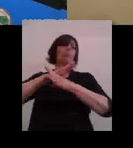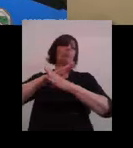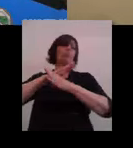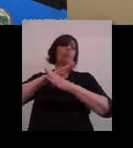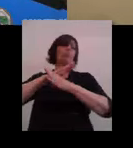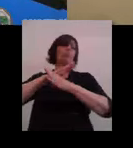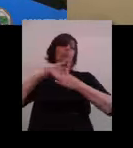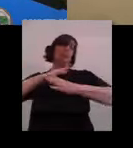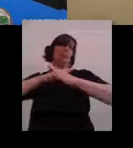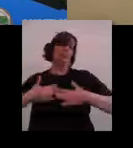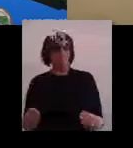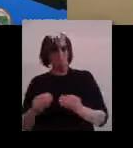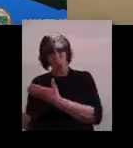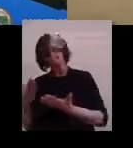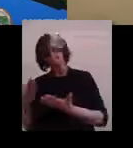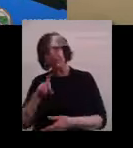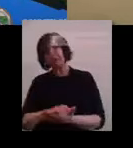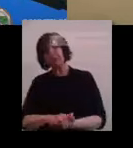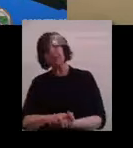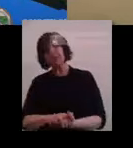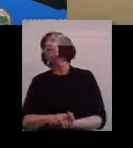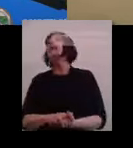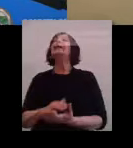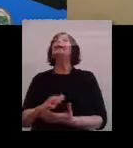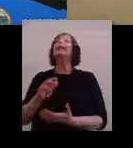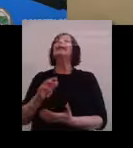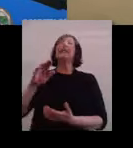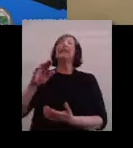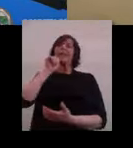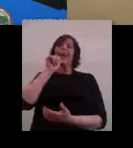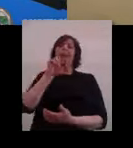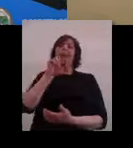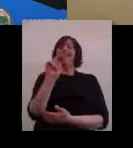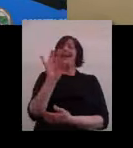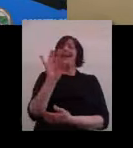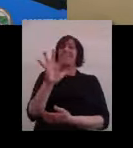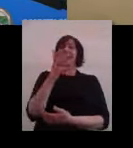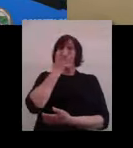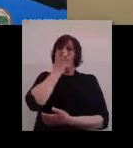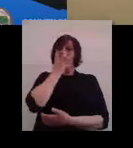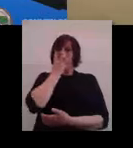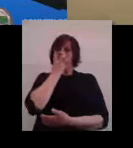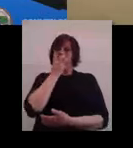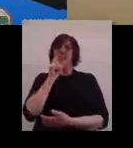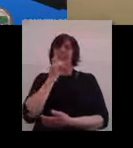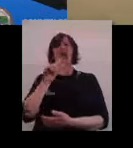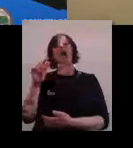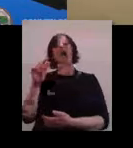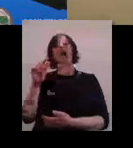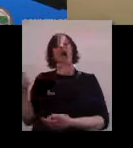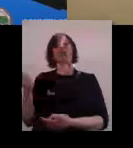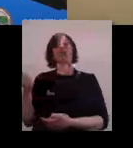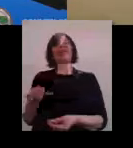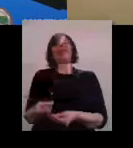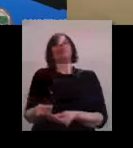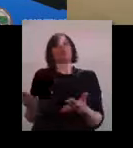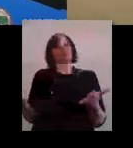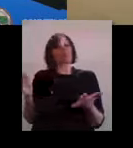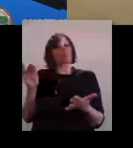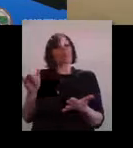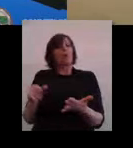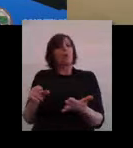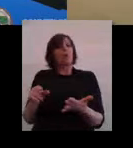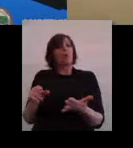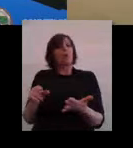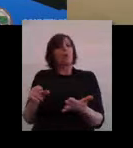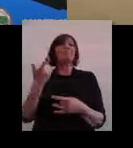then? Not of the N95 masks. We've had some others, and we distribute them based on the requirements with regards to